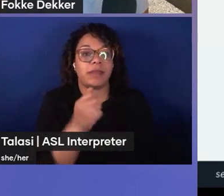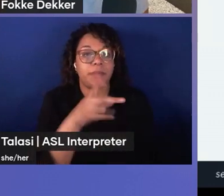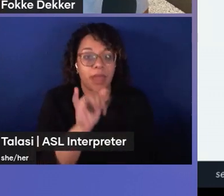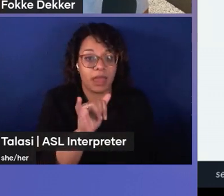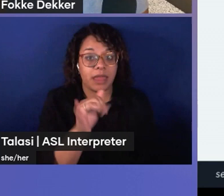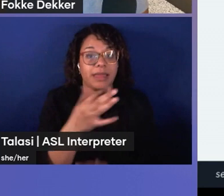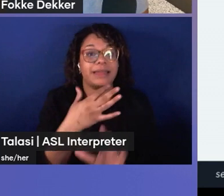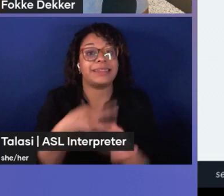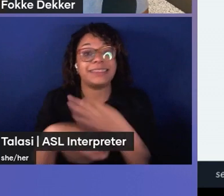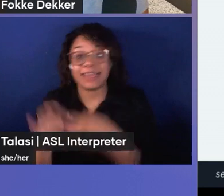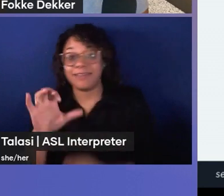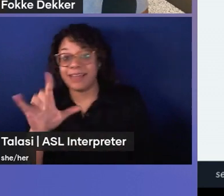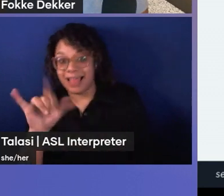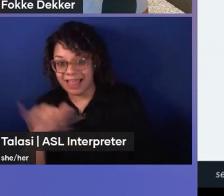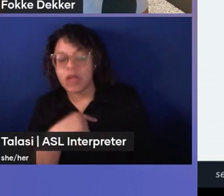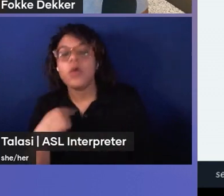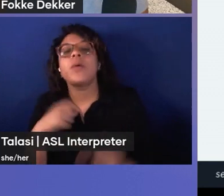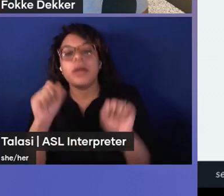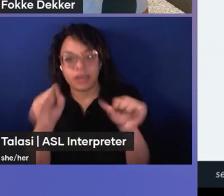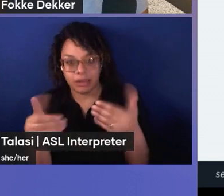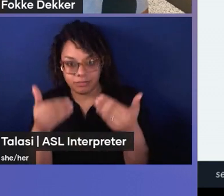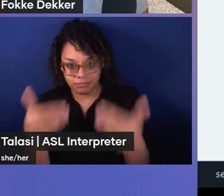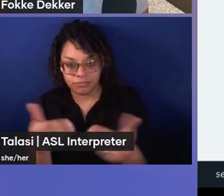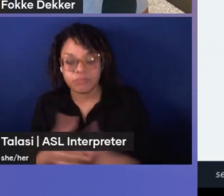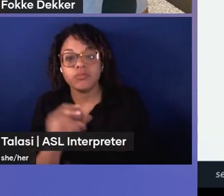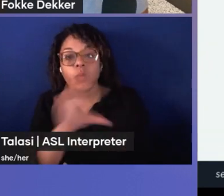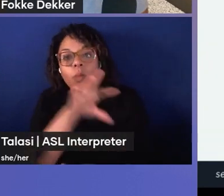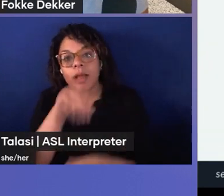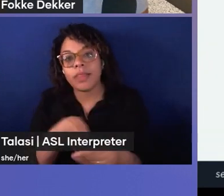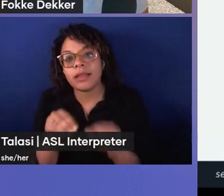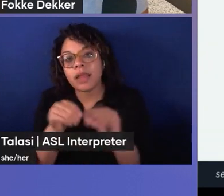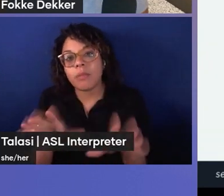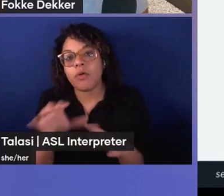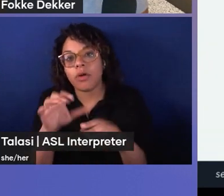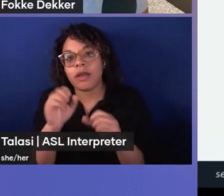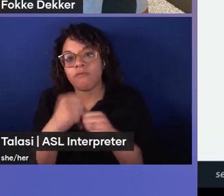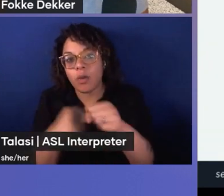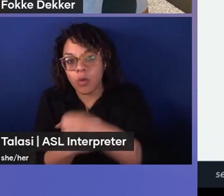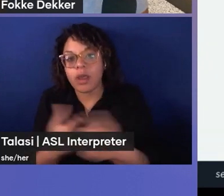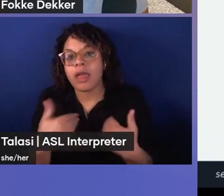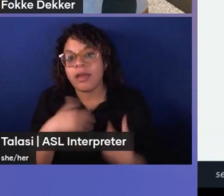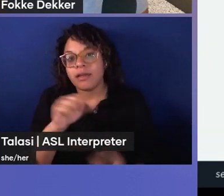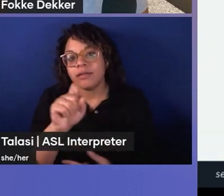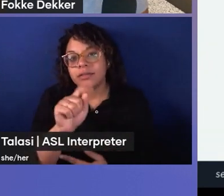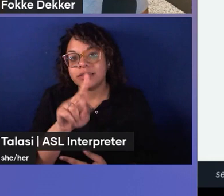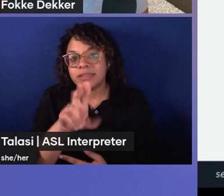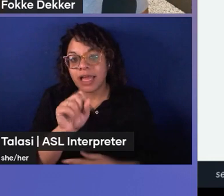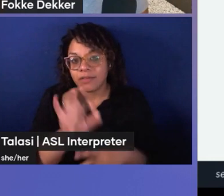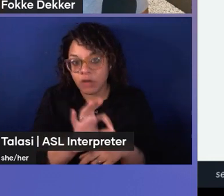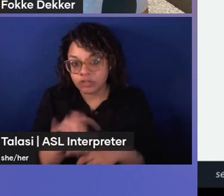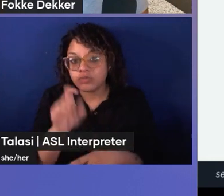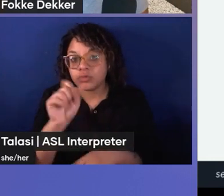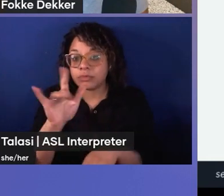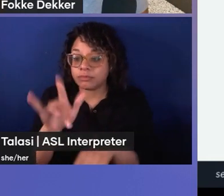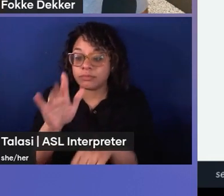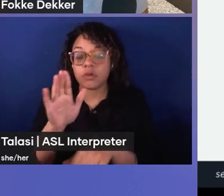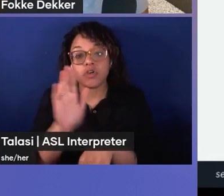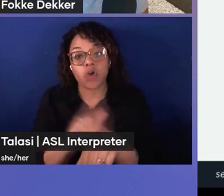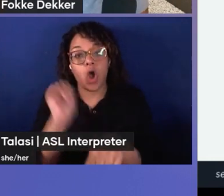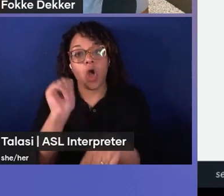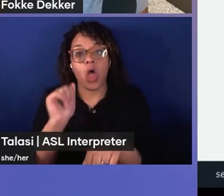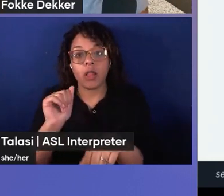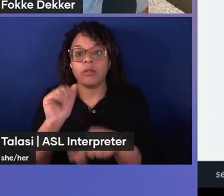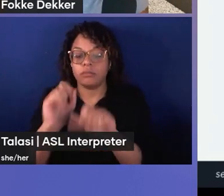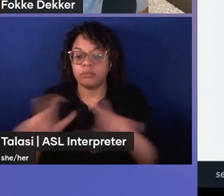we can actually do this. So inside the deploy framework, there's a status function in which you can call and then report on